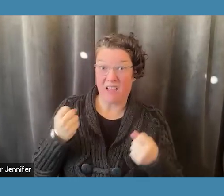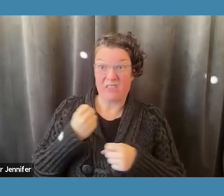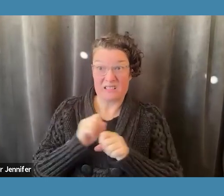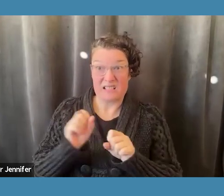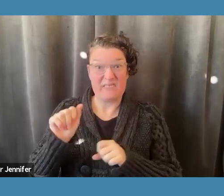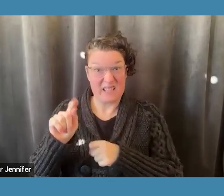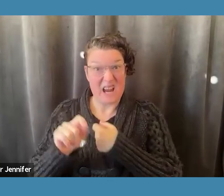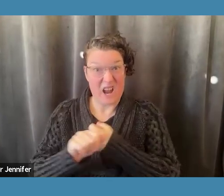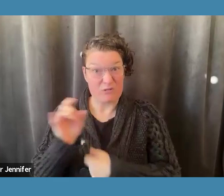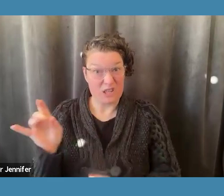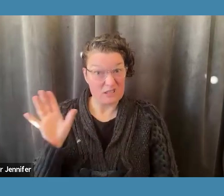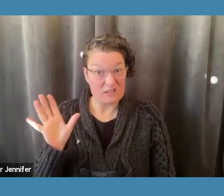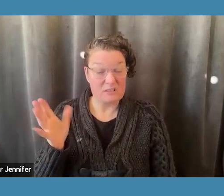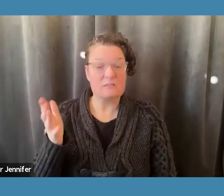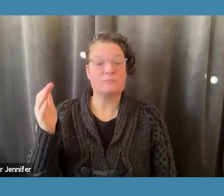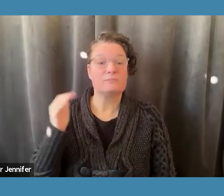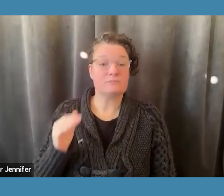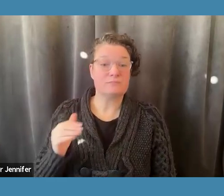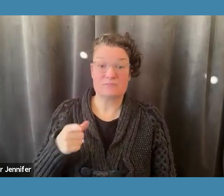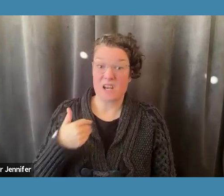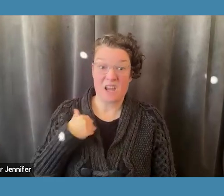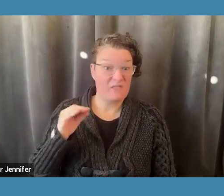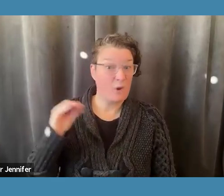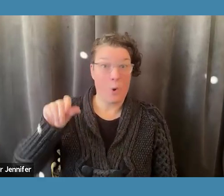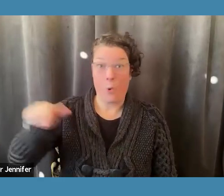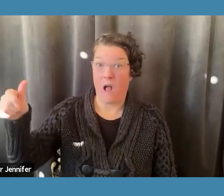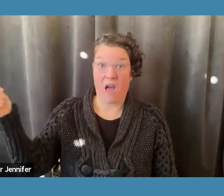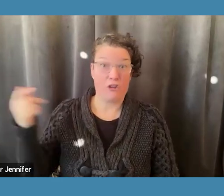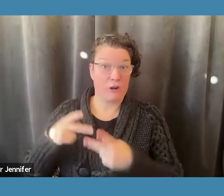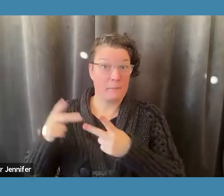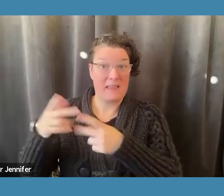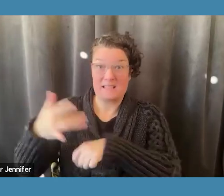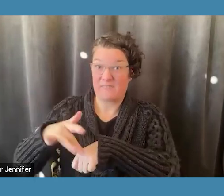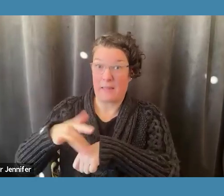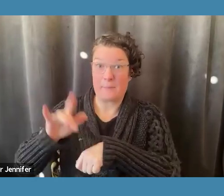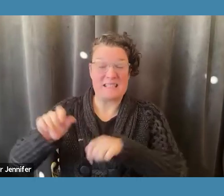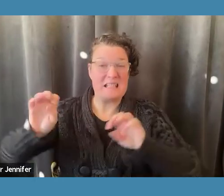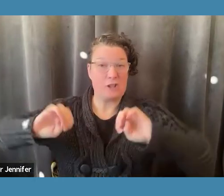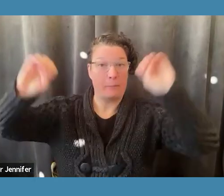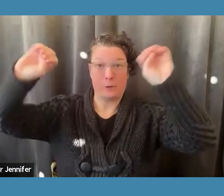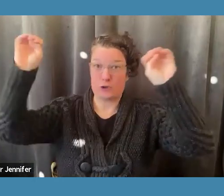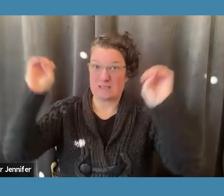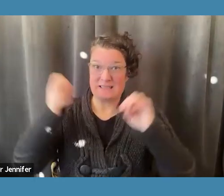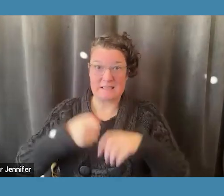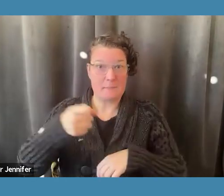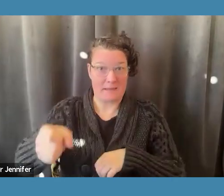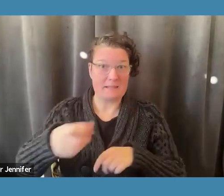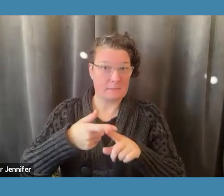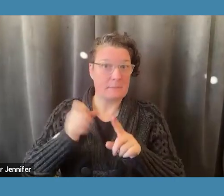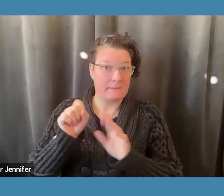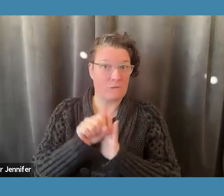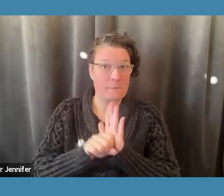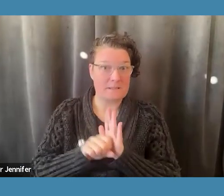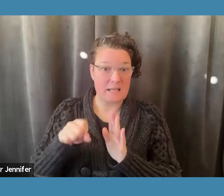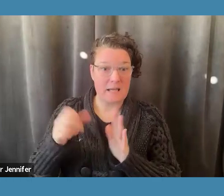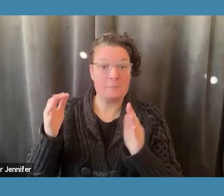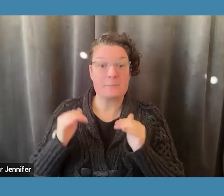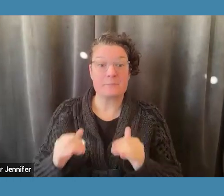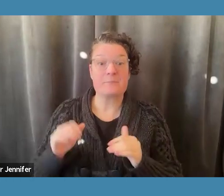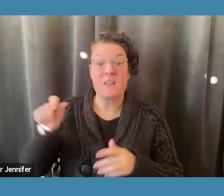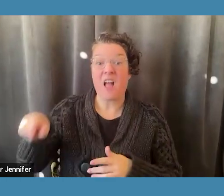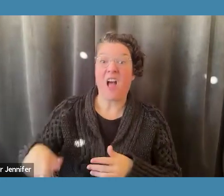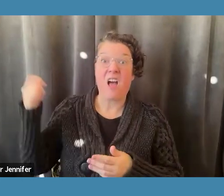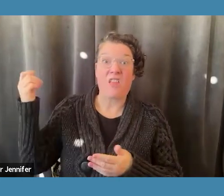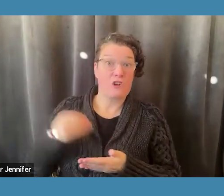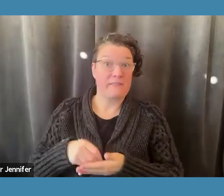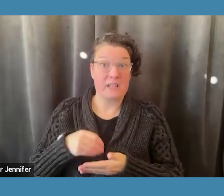risk. The applicant has no shelter available and needs emergency placement by the state. Alternative funding is